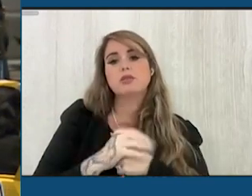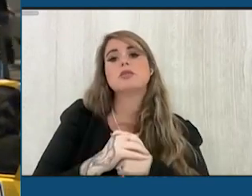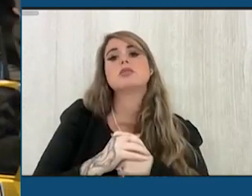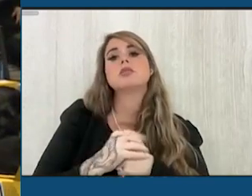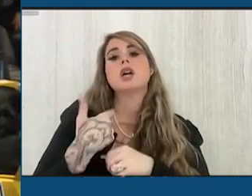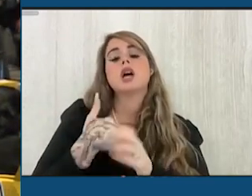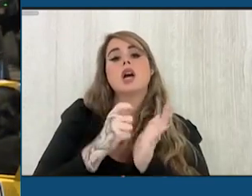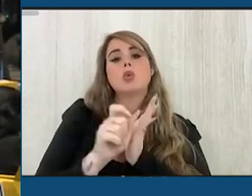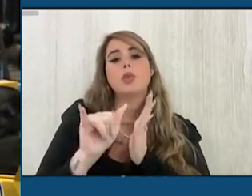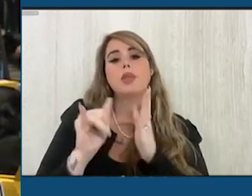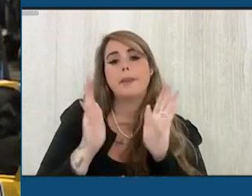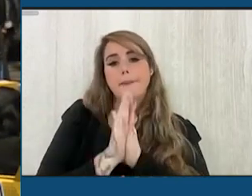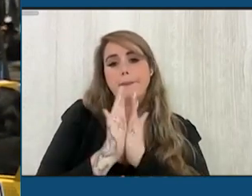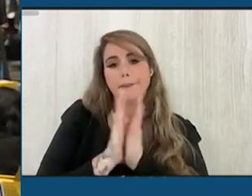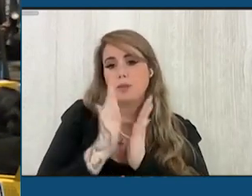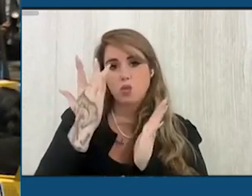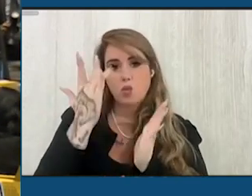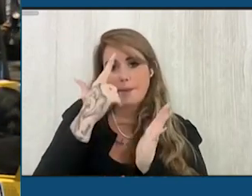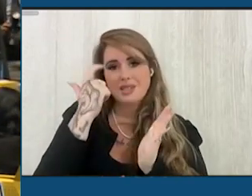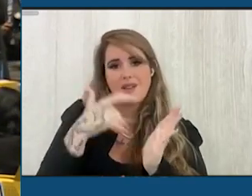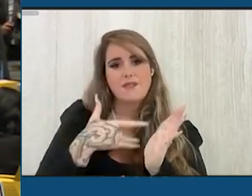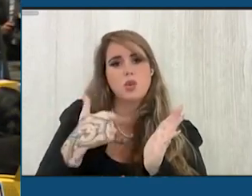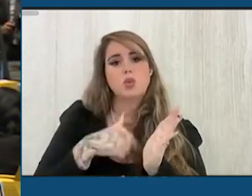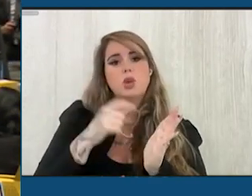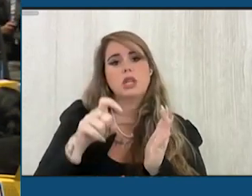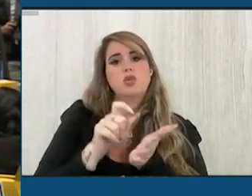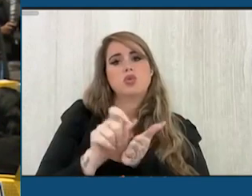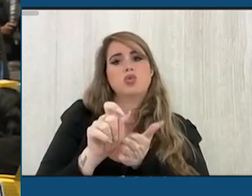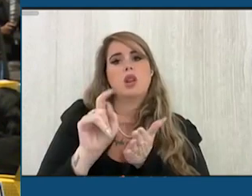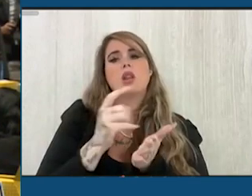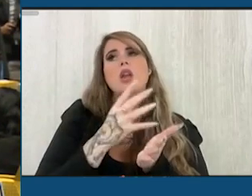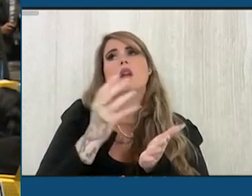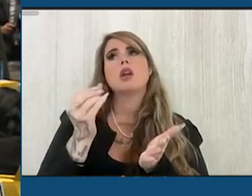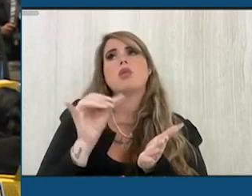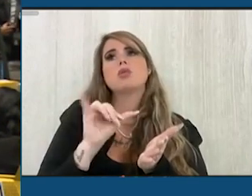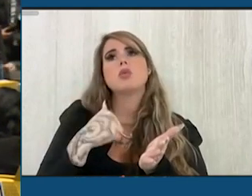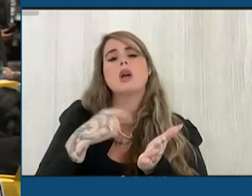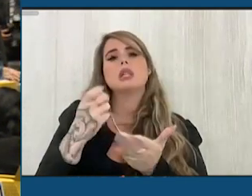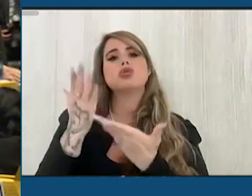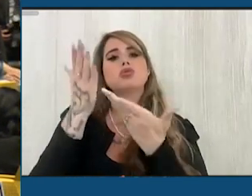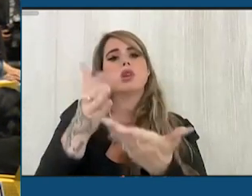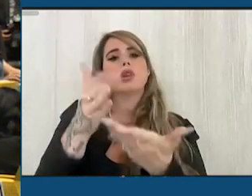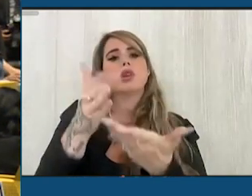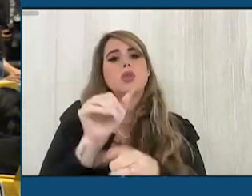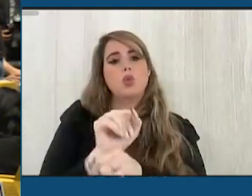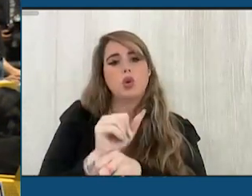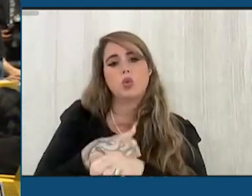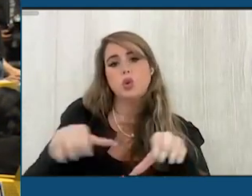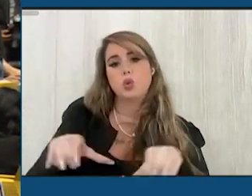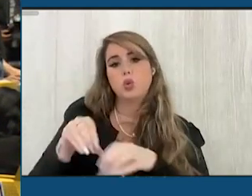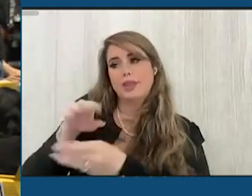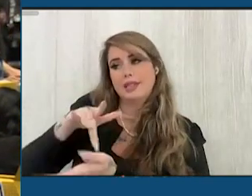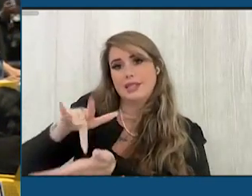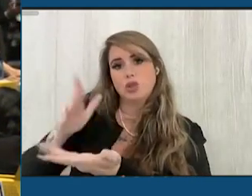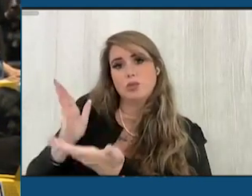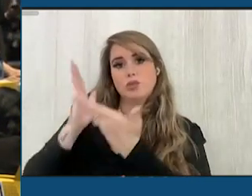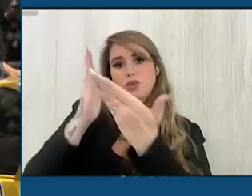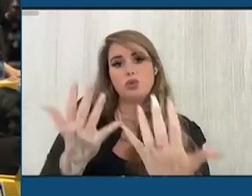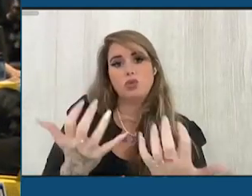book because I felt the need to write it and to bring the work that we did at the center out to a wider audience, not just